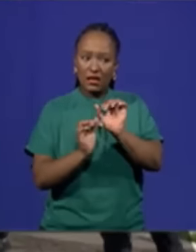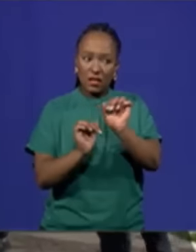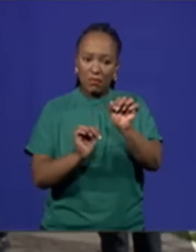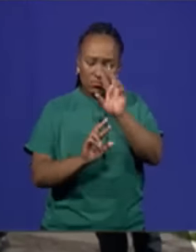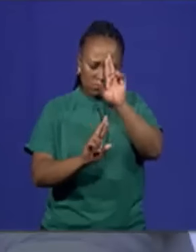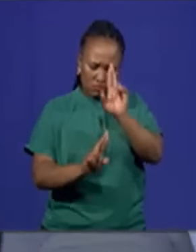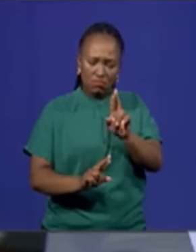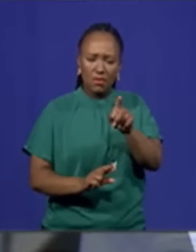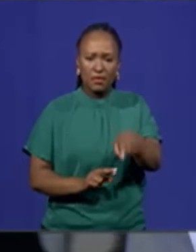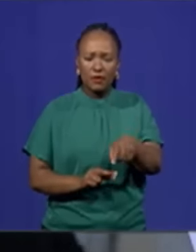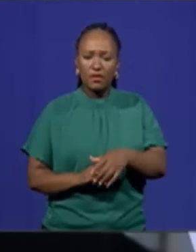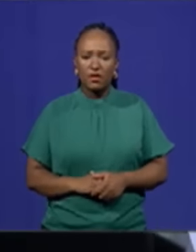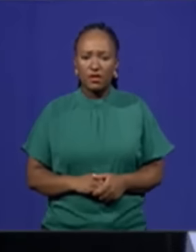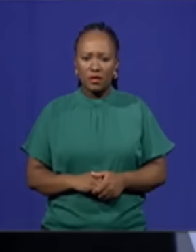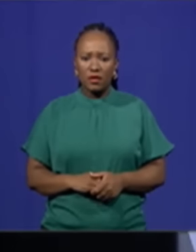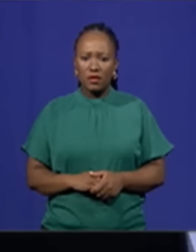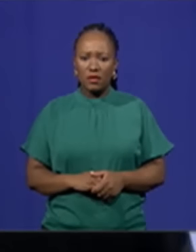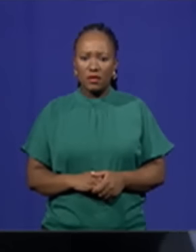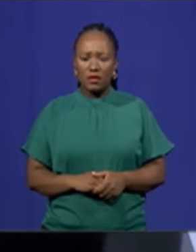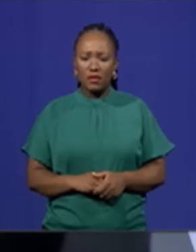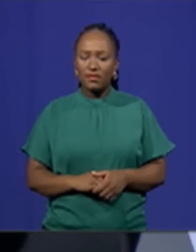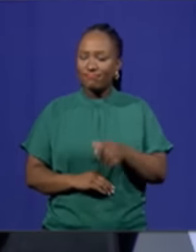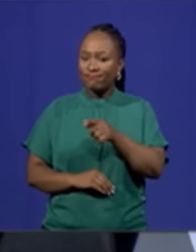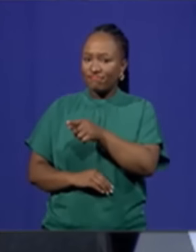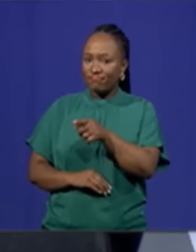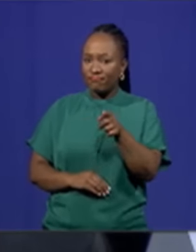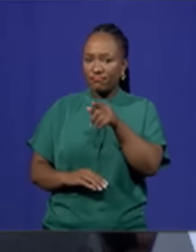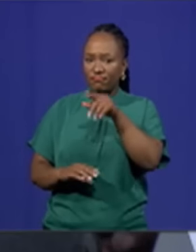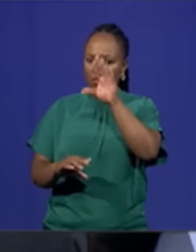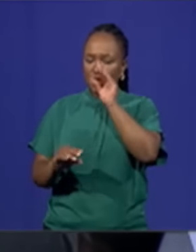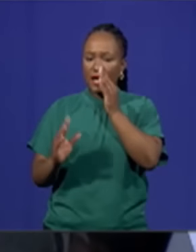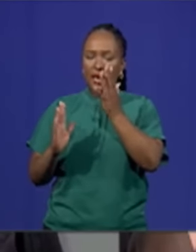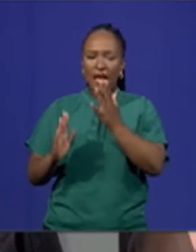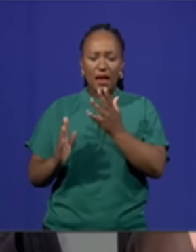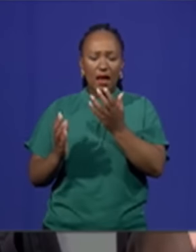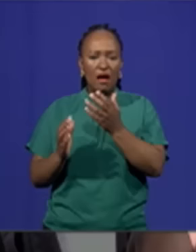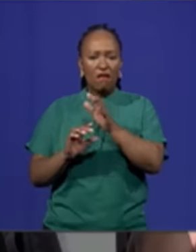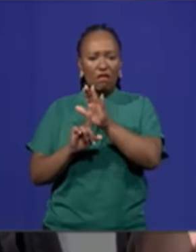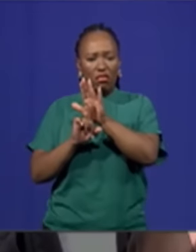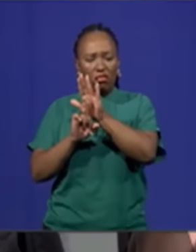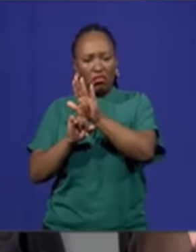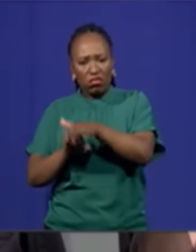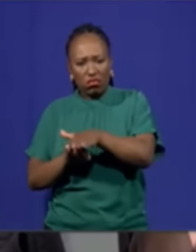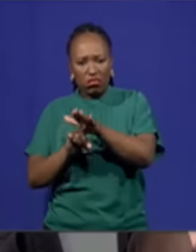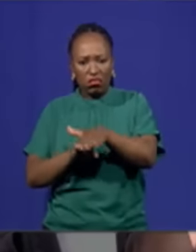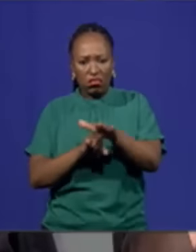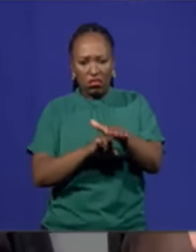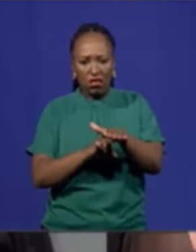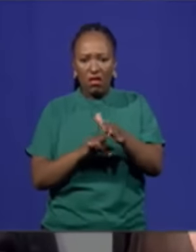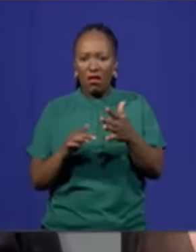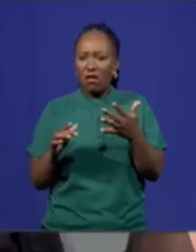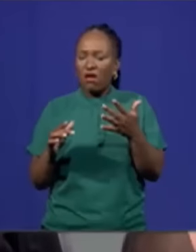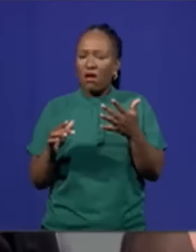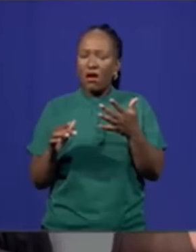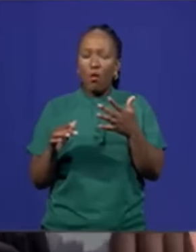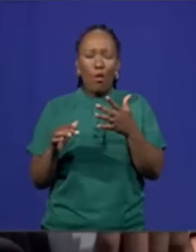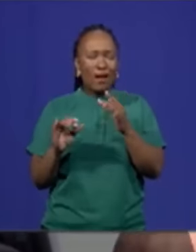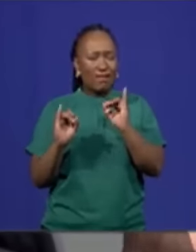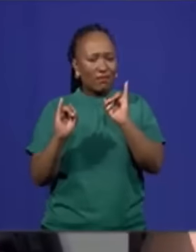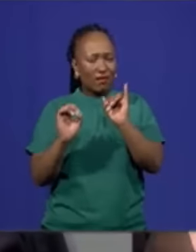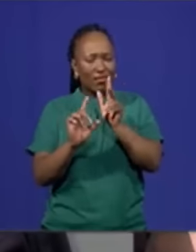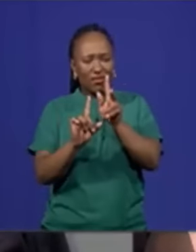tlotliwe. They've been humiliated. The violation is beyond control.